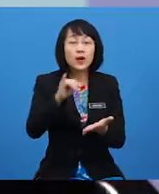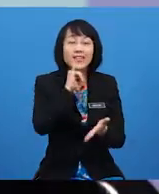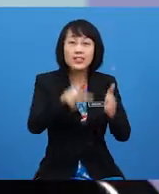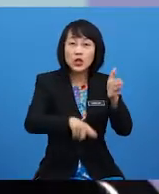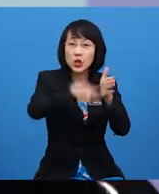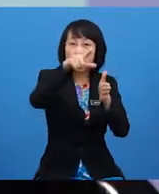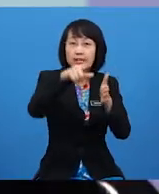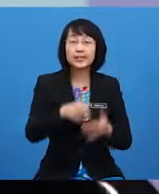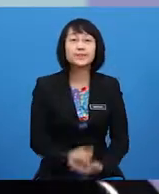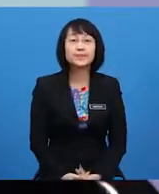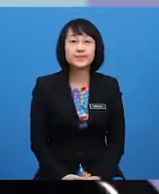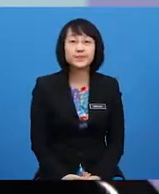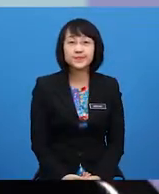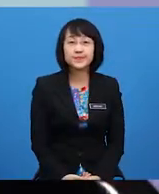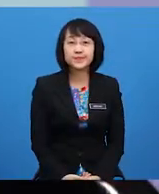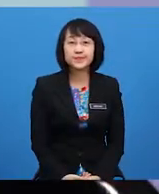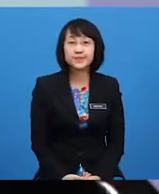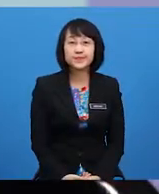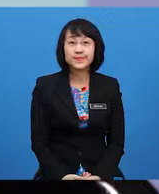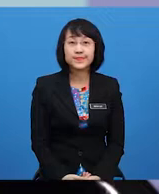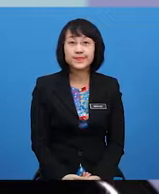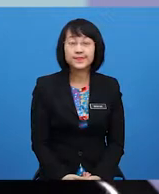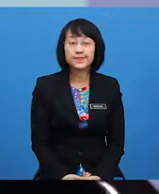Now, guess what time it is?